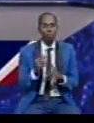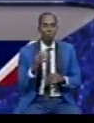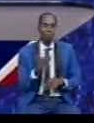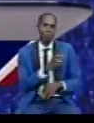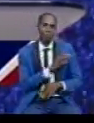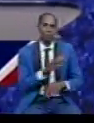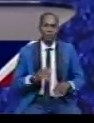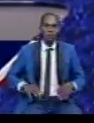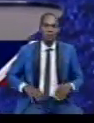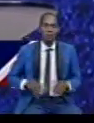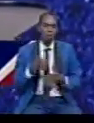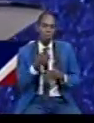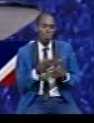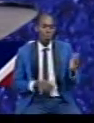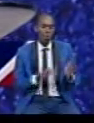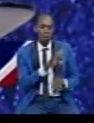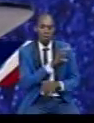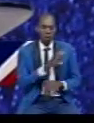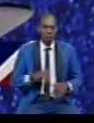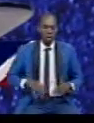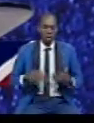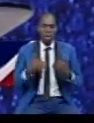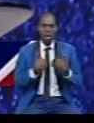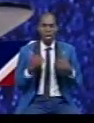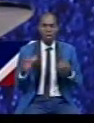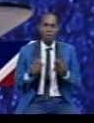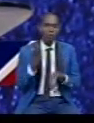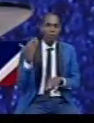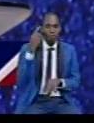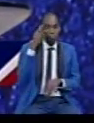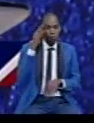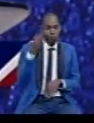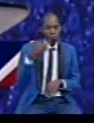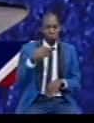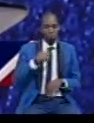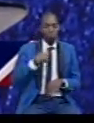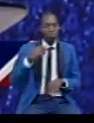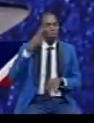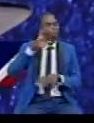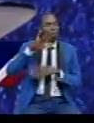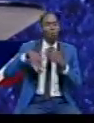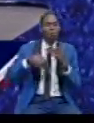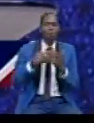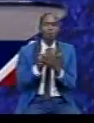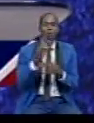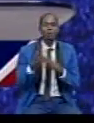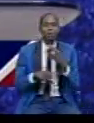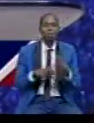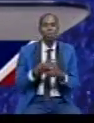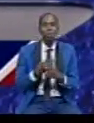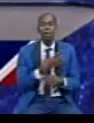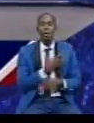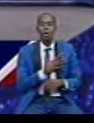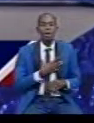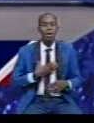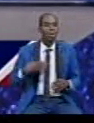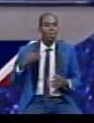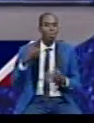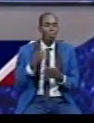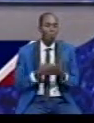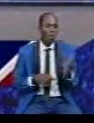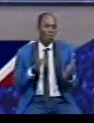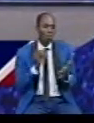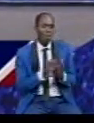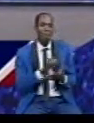Christ, what Christ has done for you, for me, for the whole world, and what that